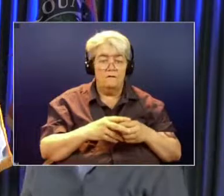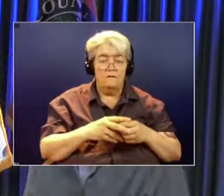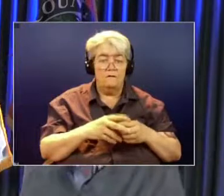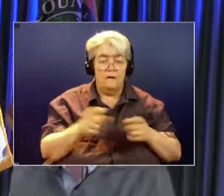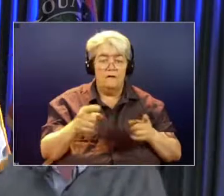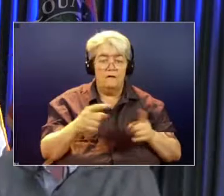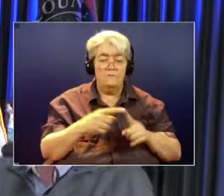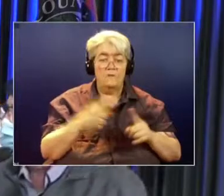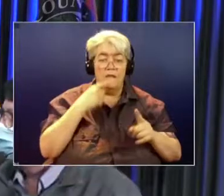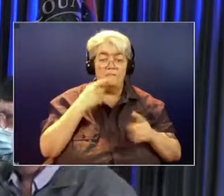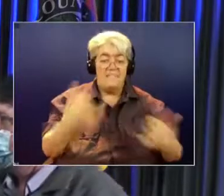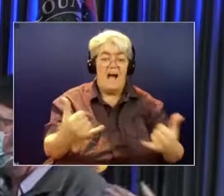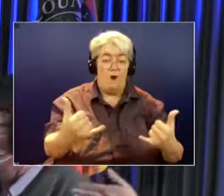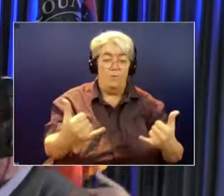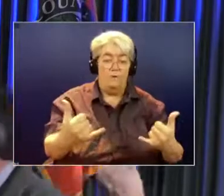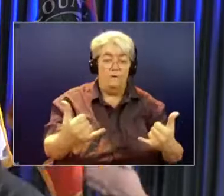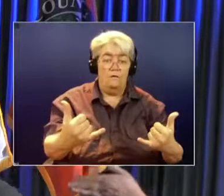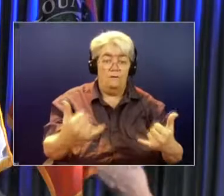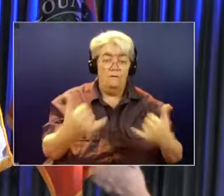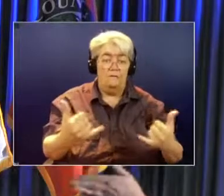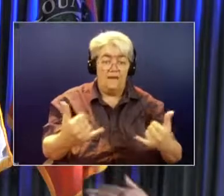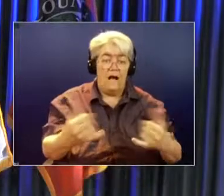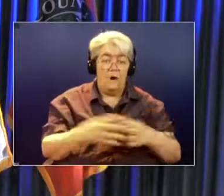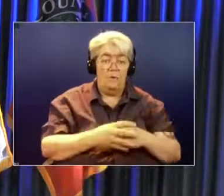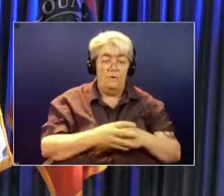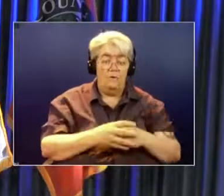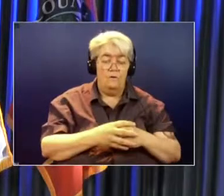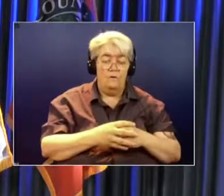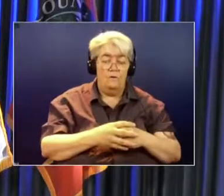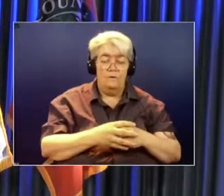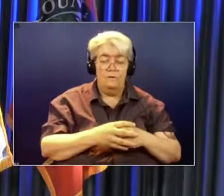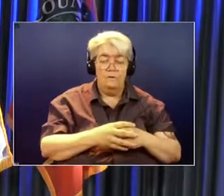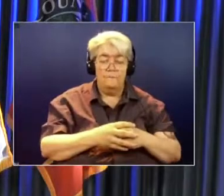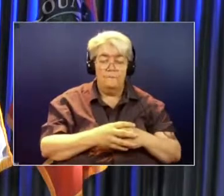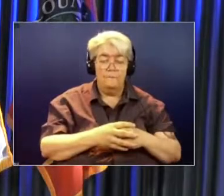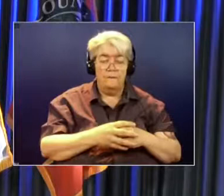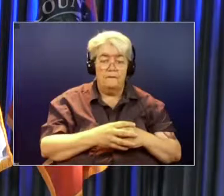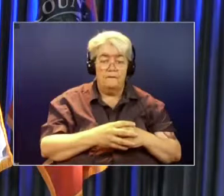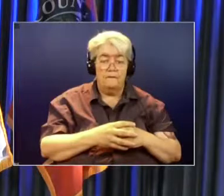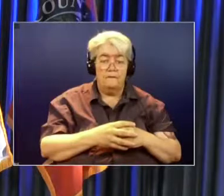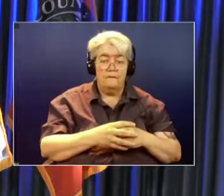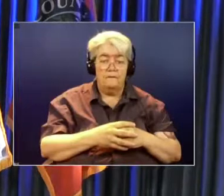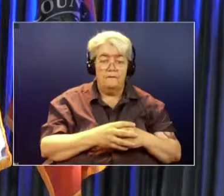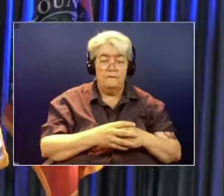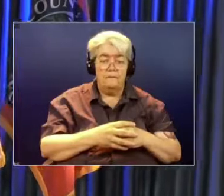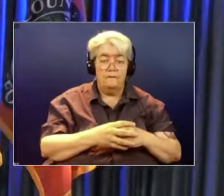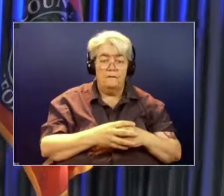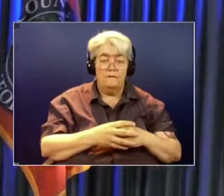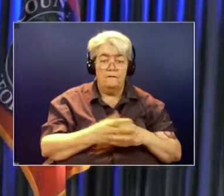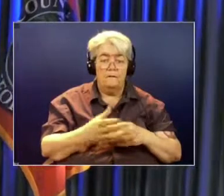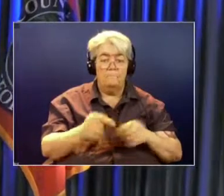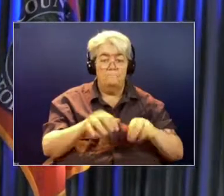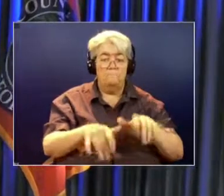rotating banner screen here? Slightly cut. Into the podium. Yeah, it